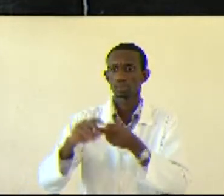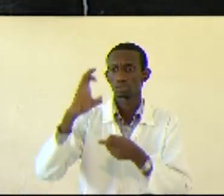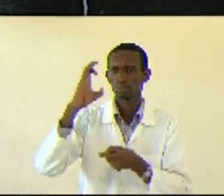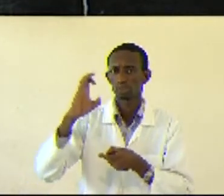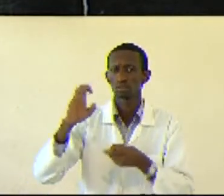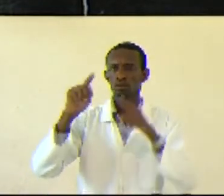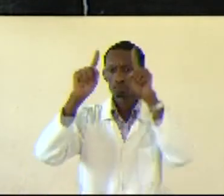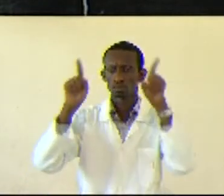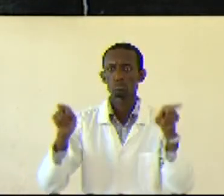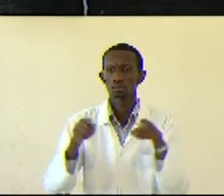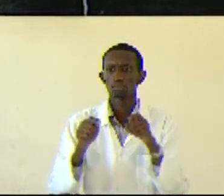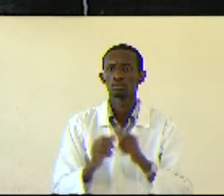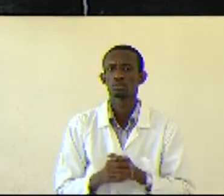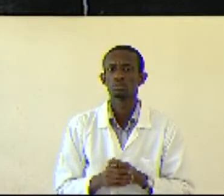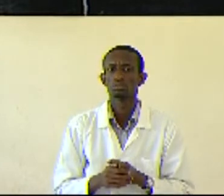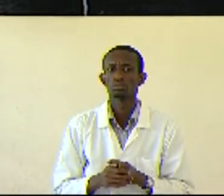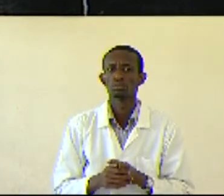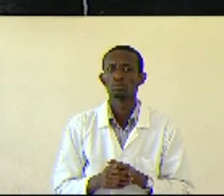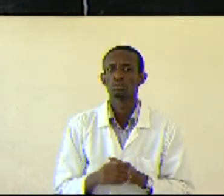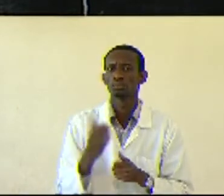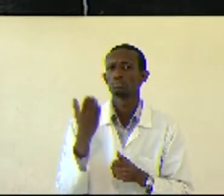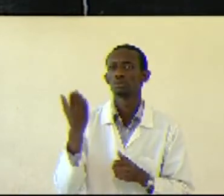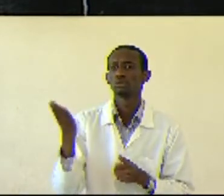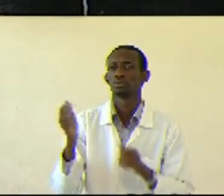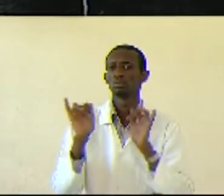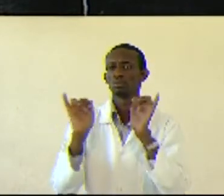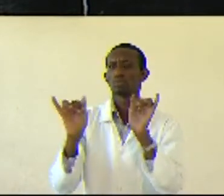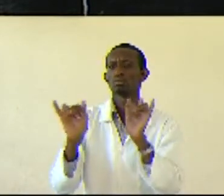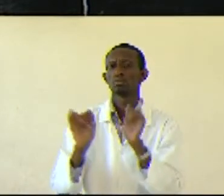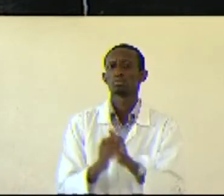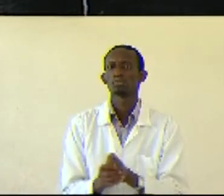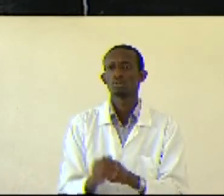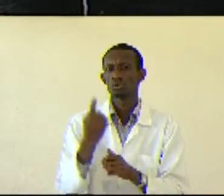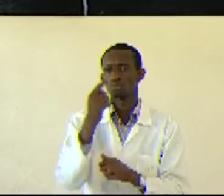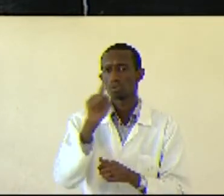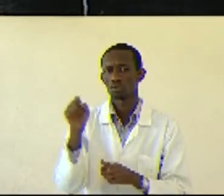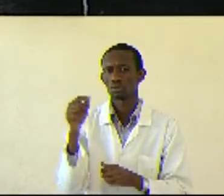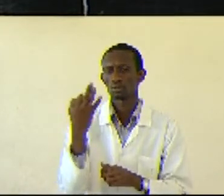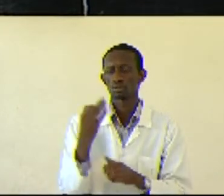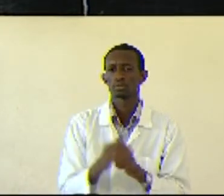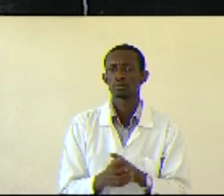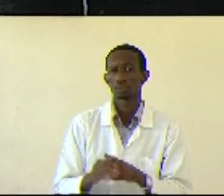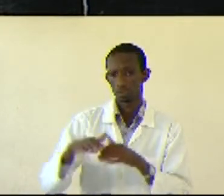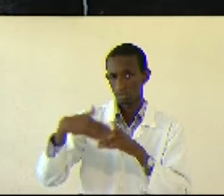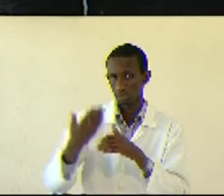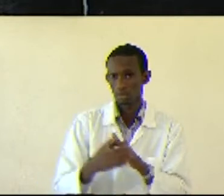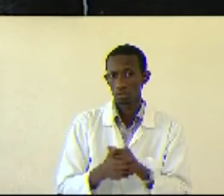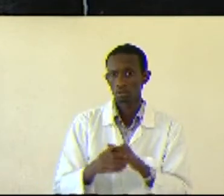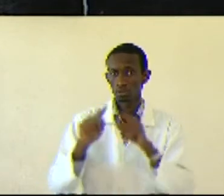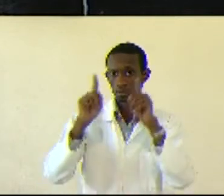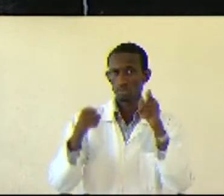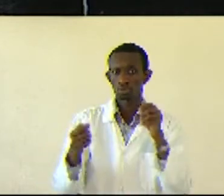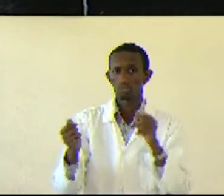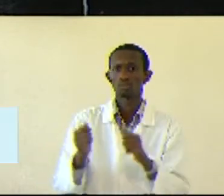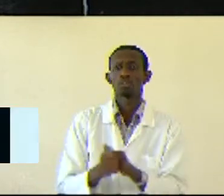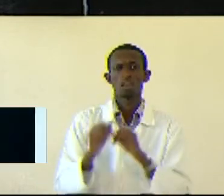I want to prove that my answer. This is a constant. It is 1/3. Then derivative, when you